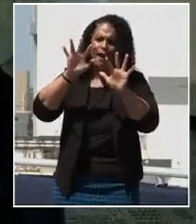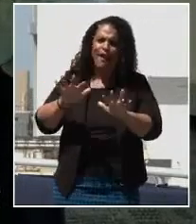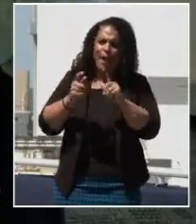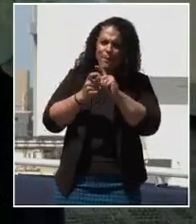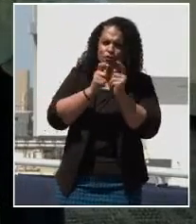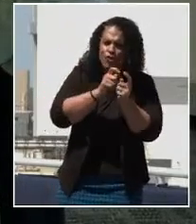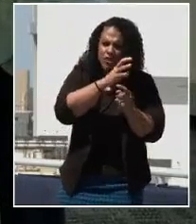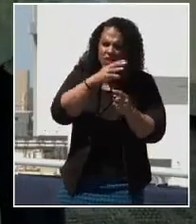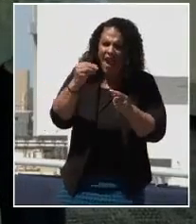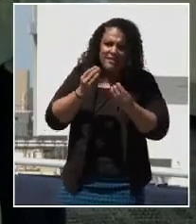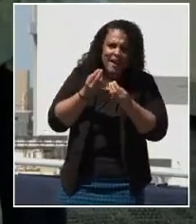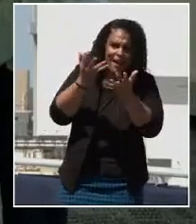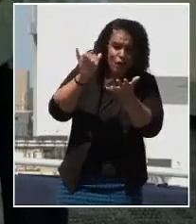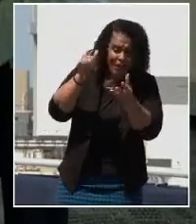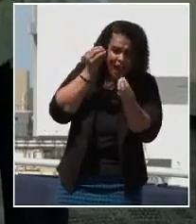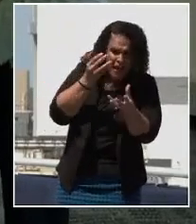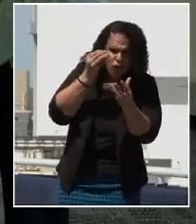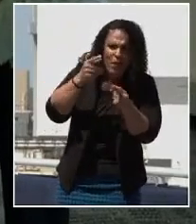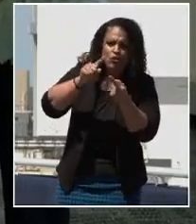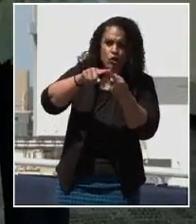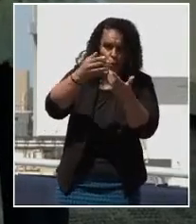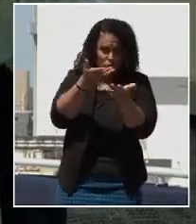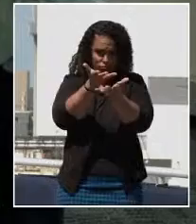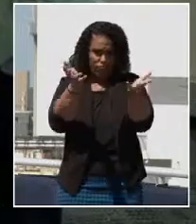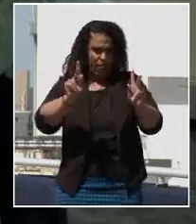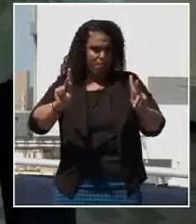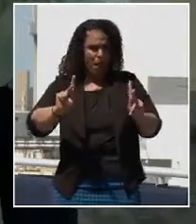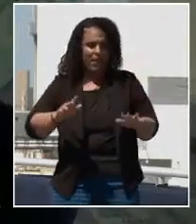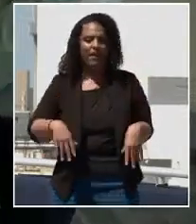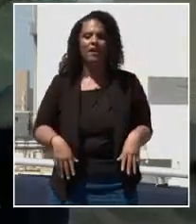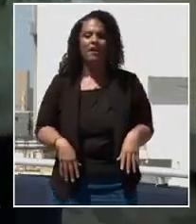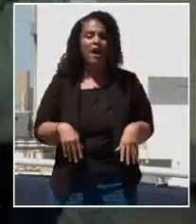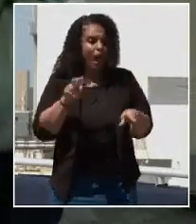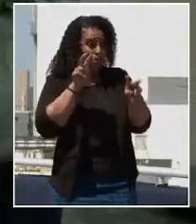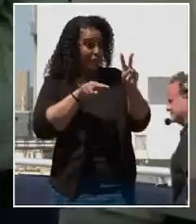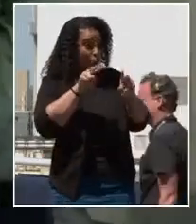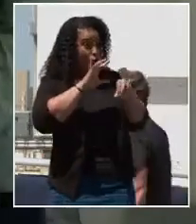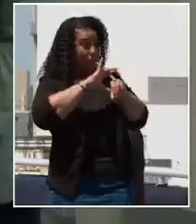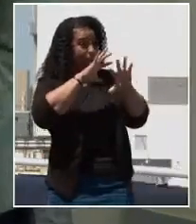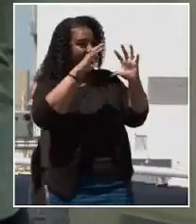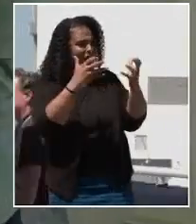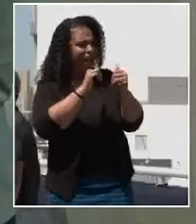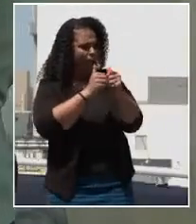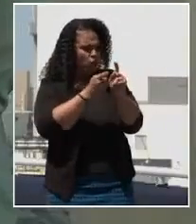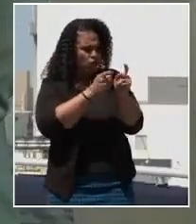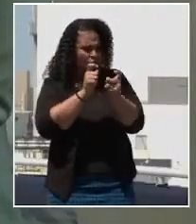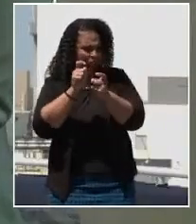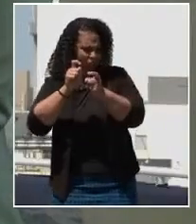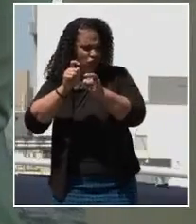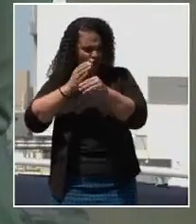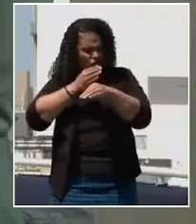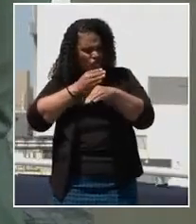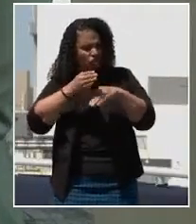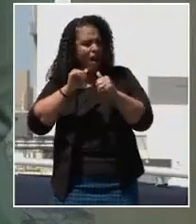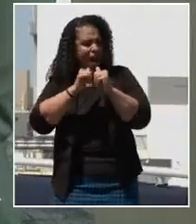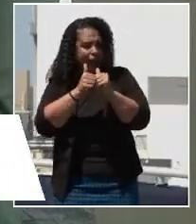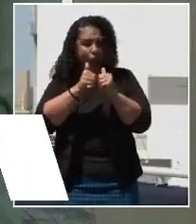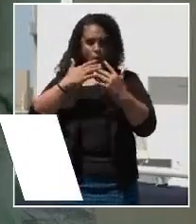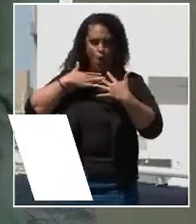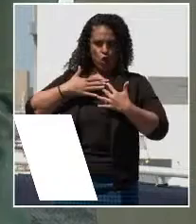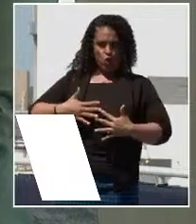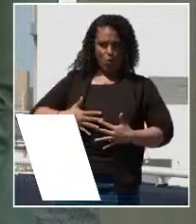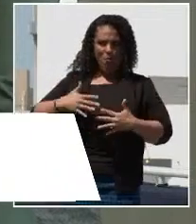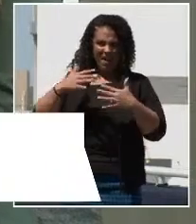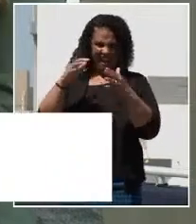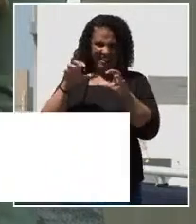change and delivering that information to the public observing our planet how it's changed over time and how human activities